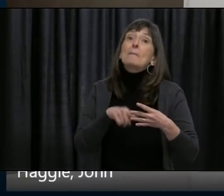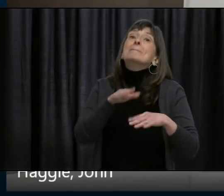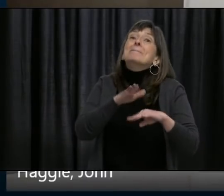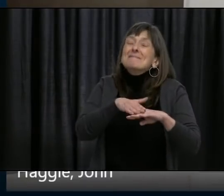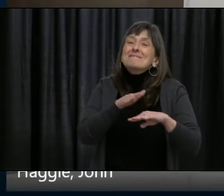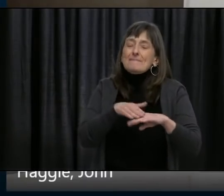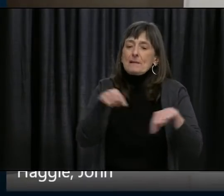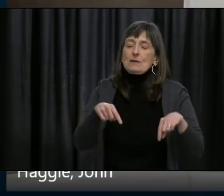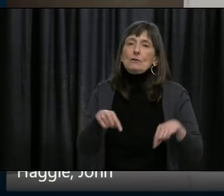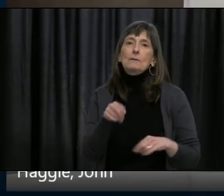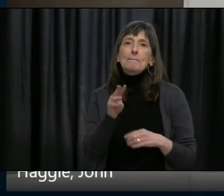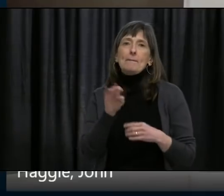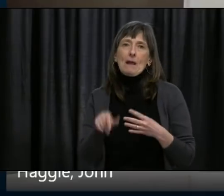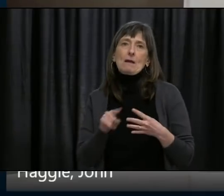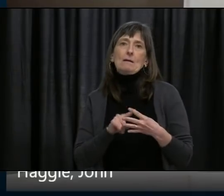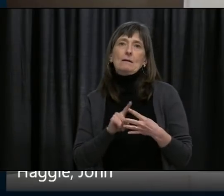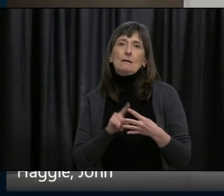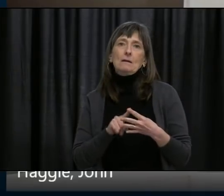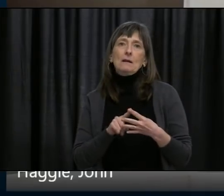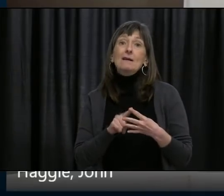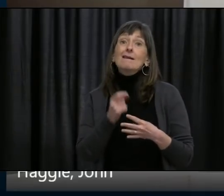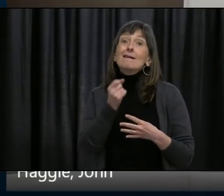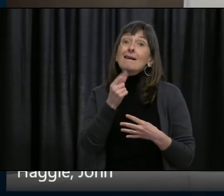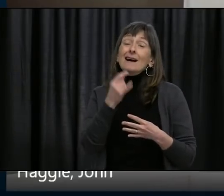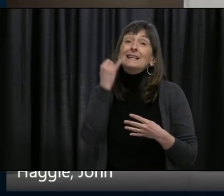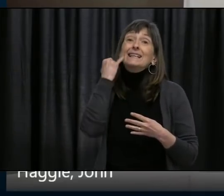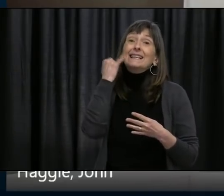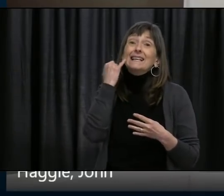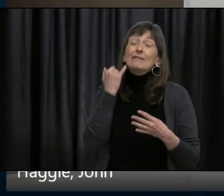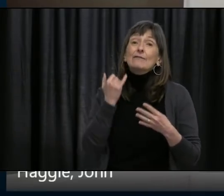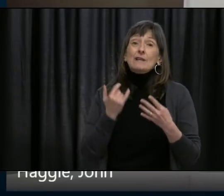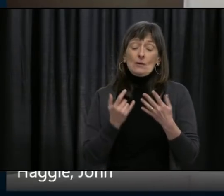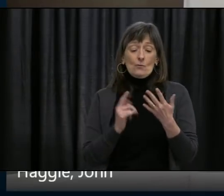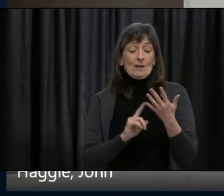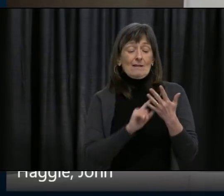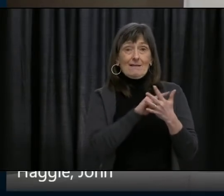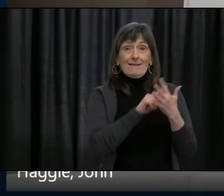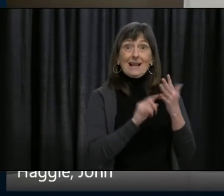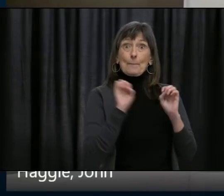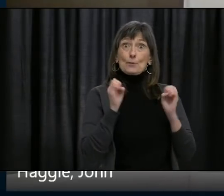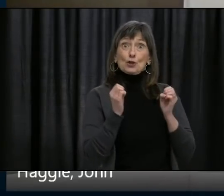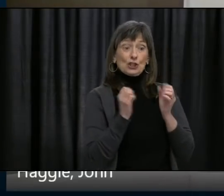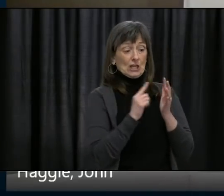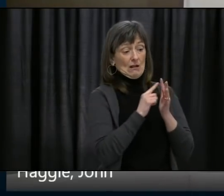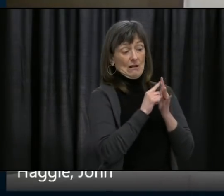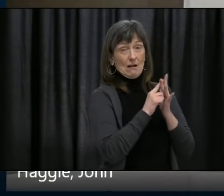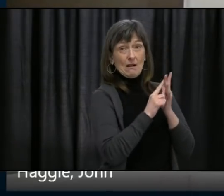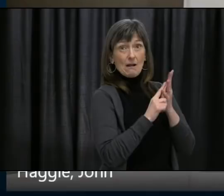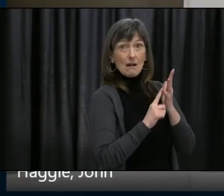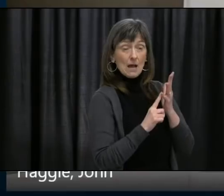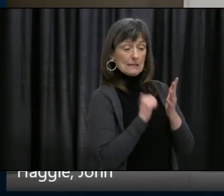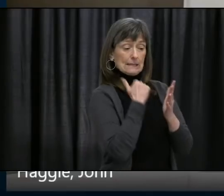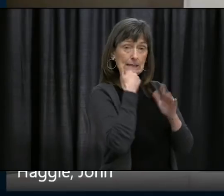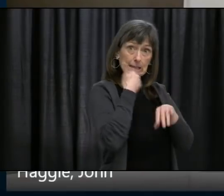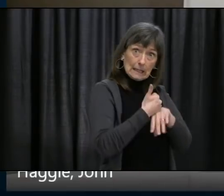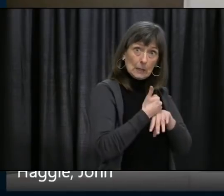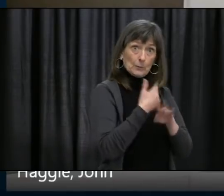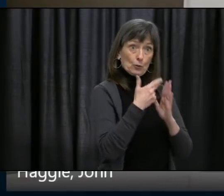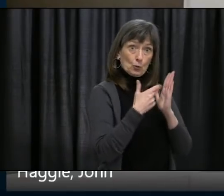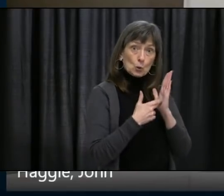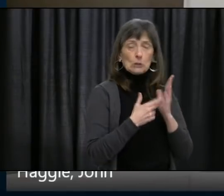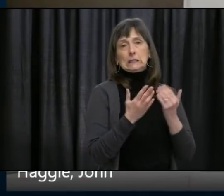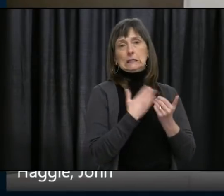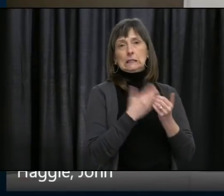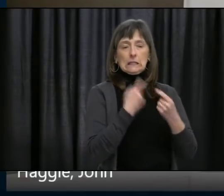to realize that it's going to be harder to undo this state of emergency and the lockdown than it was actually to institute